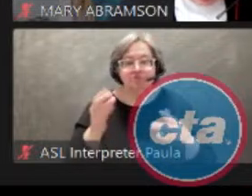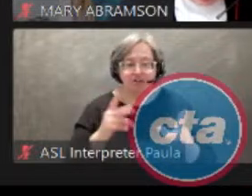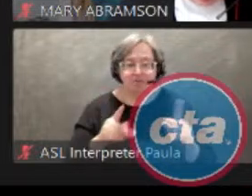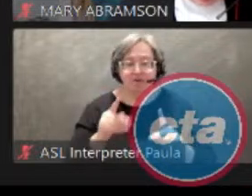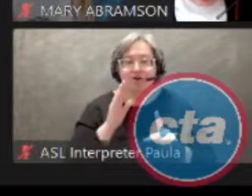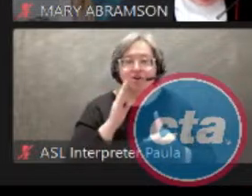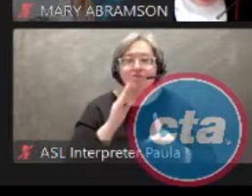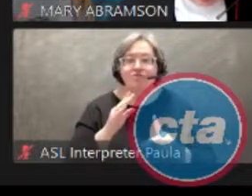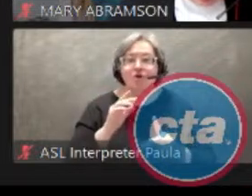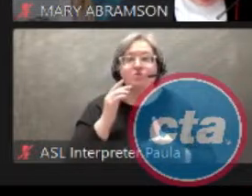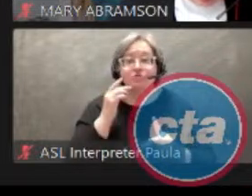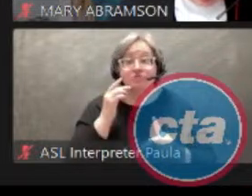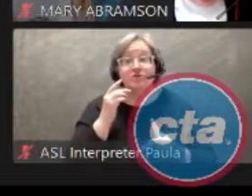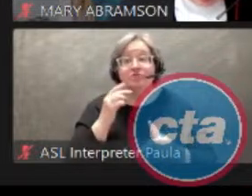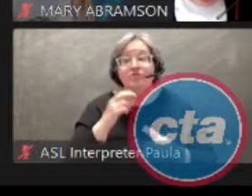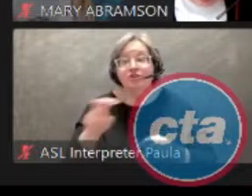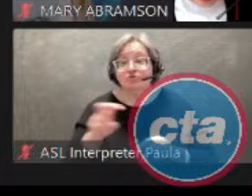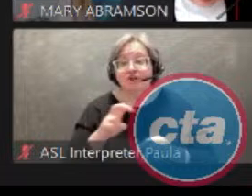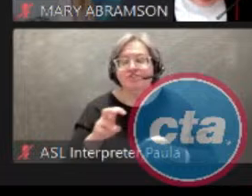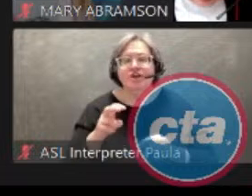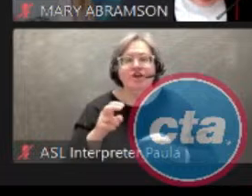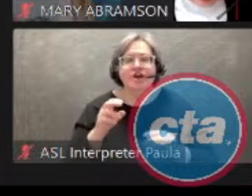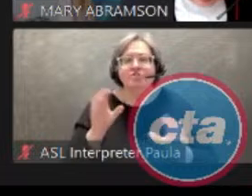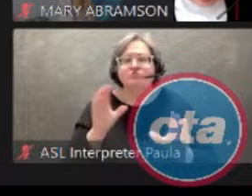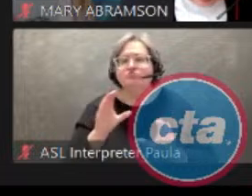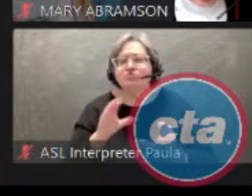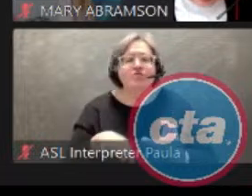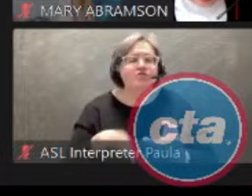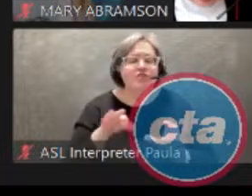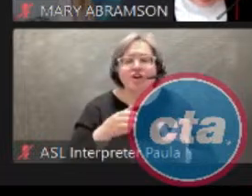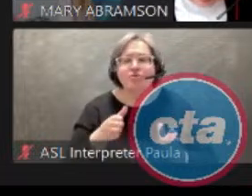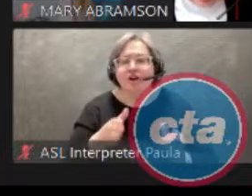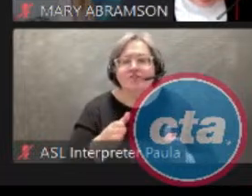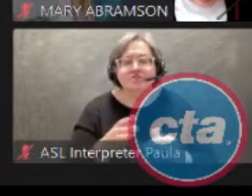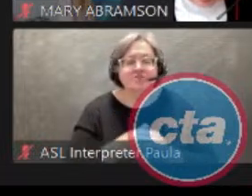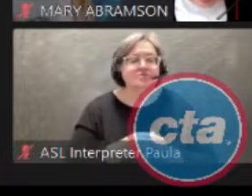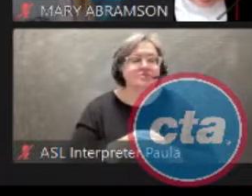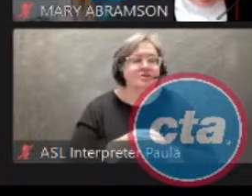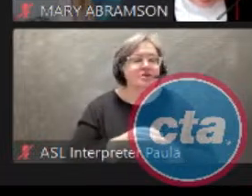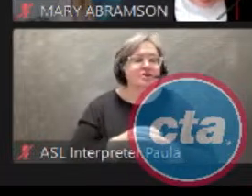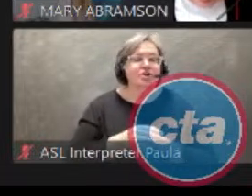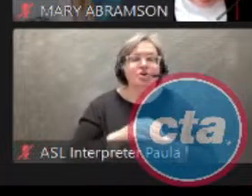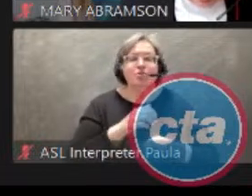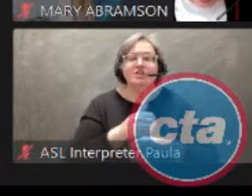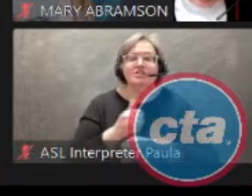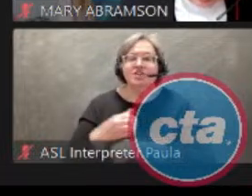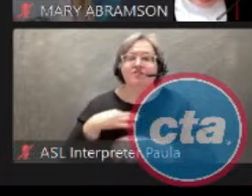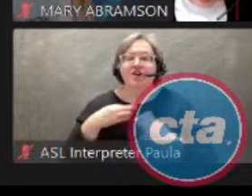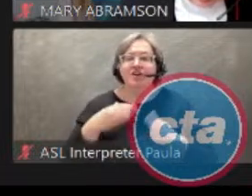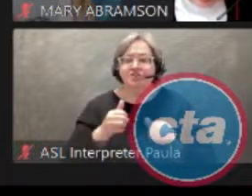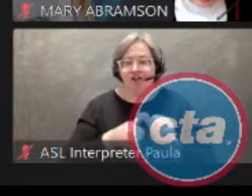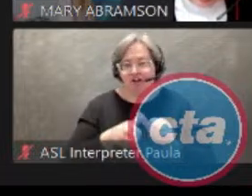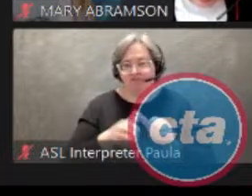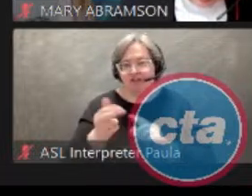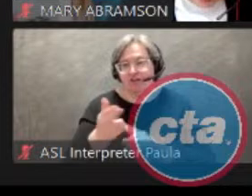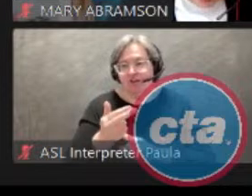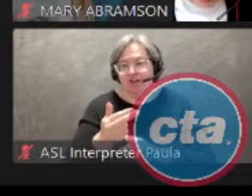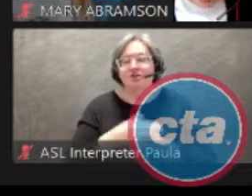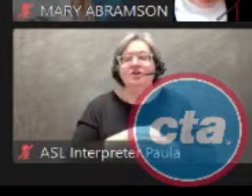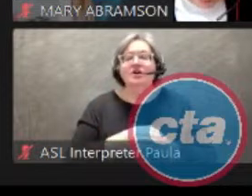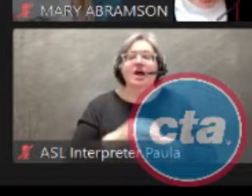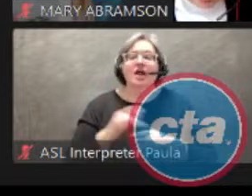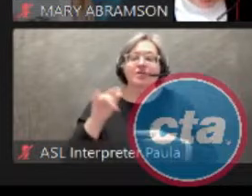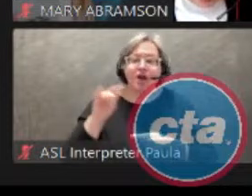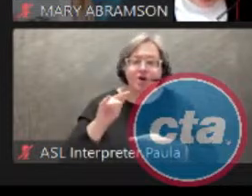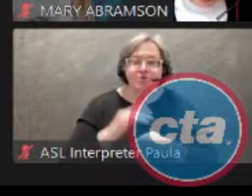for transportation and other kinds of wayfinding and other assistance for people who are here. We'll be stationing volunteers at every hotel. We'll be stationing volunteers at the